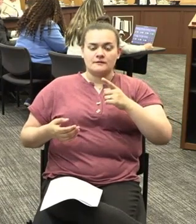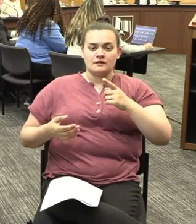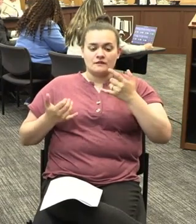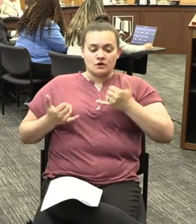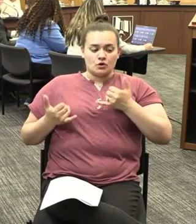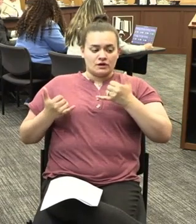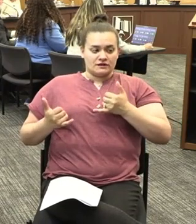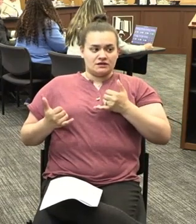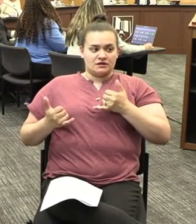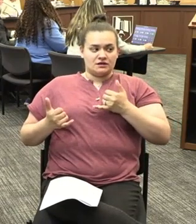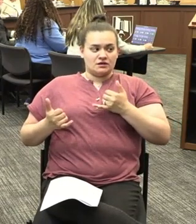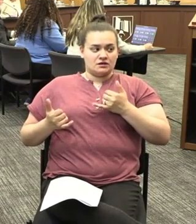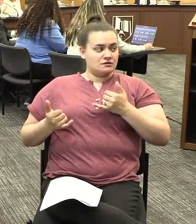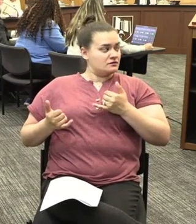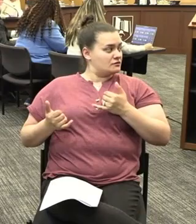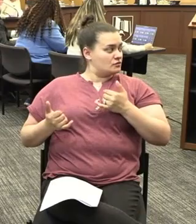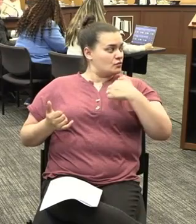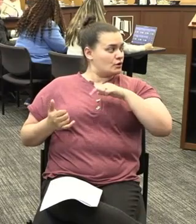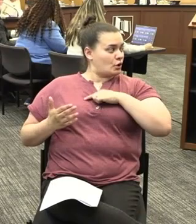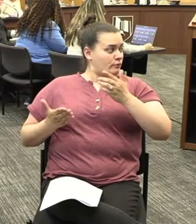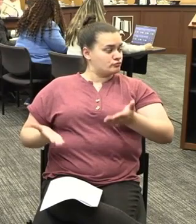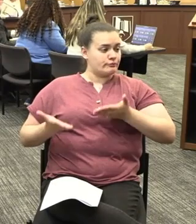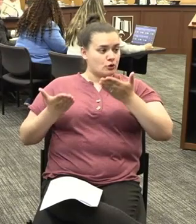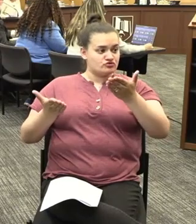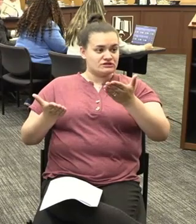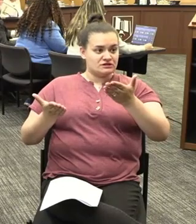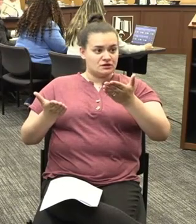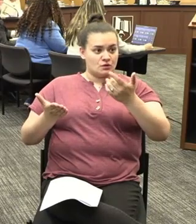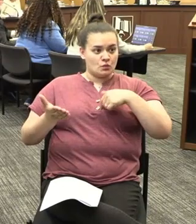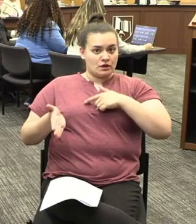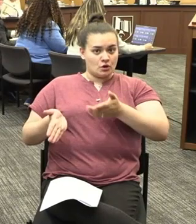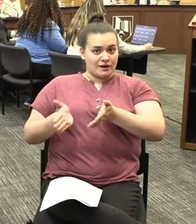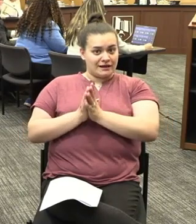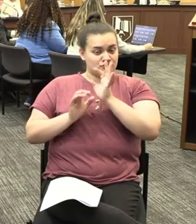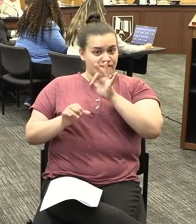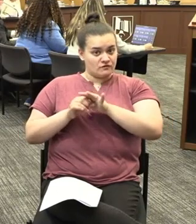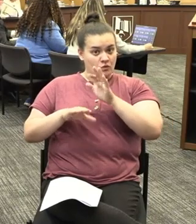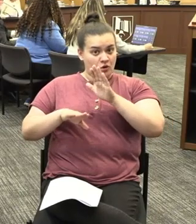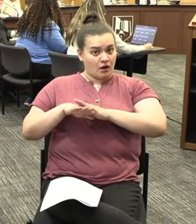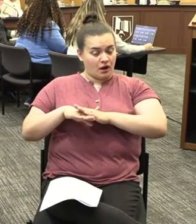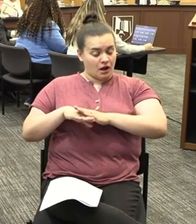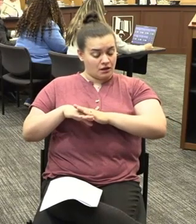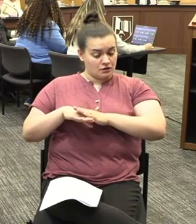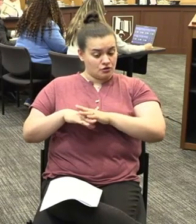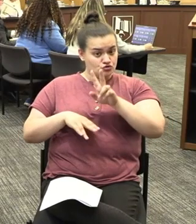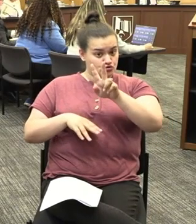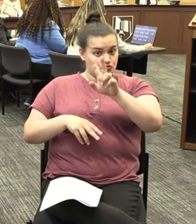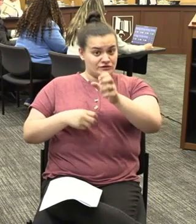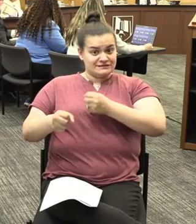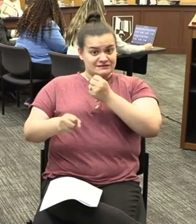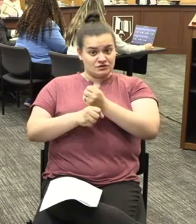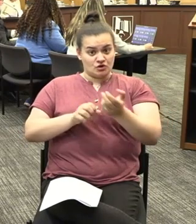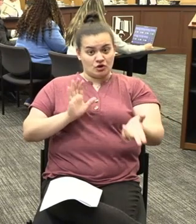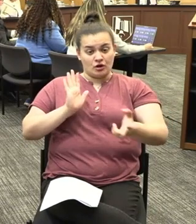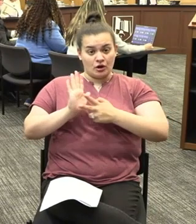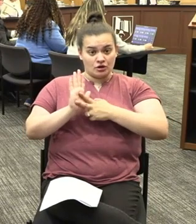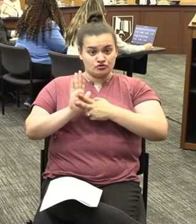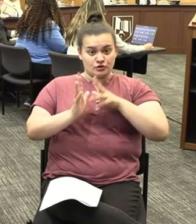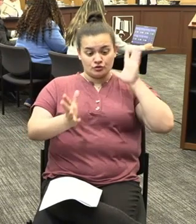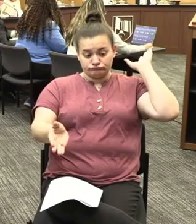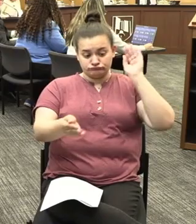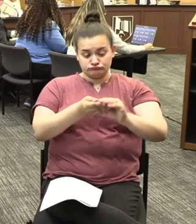currently then we are proposing, we are being asked to vote on a 2-year contract